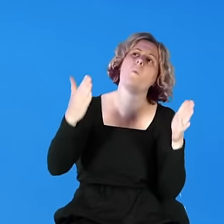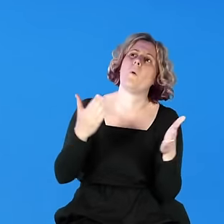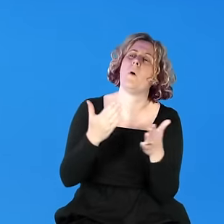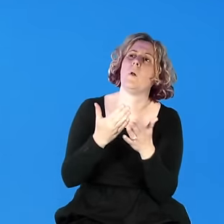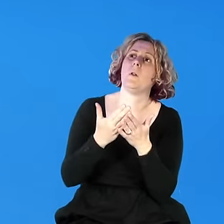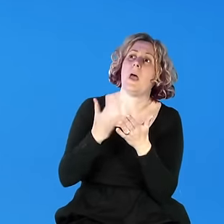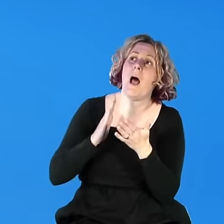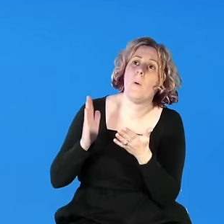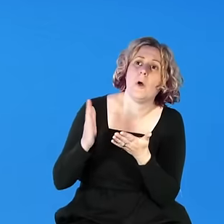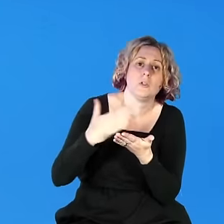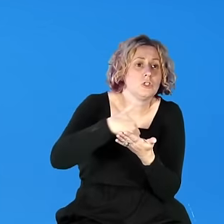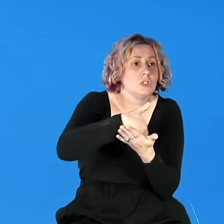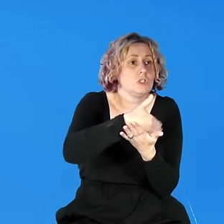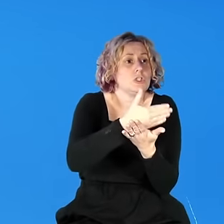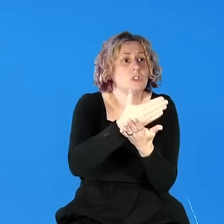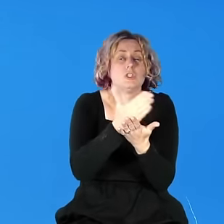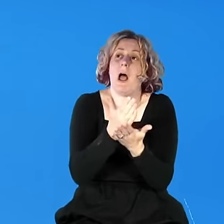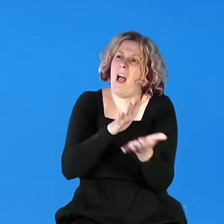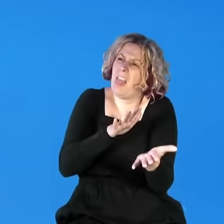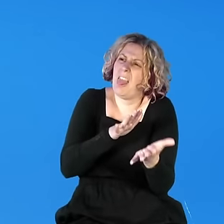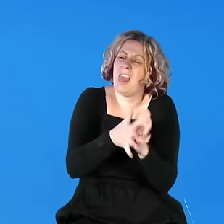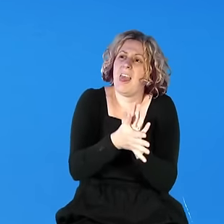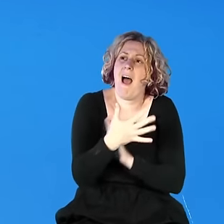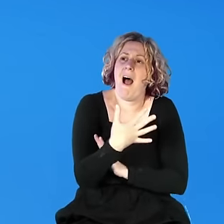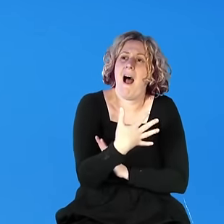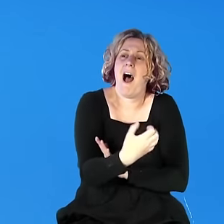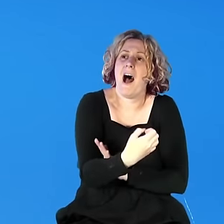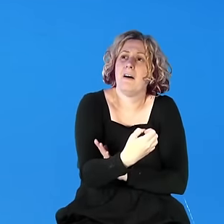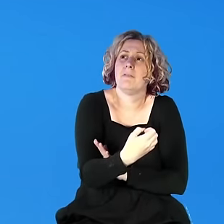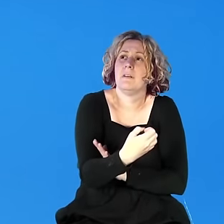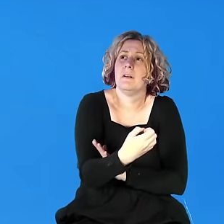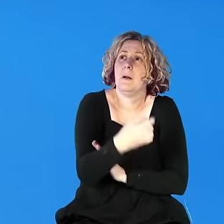thank you for this promise that there will be a glorious new creation,